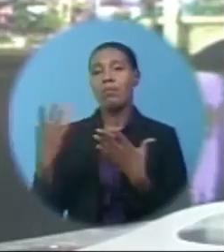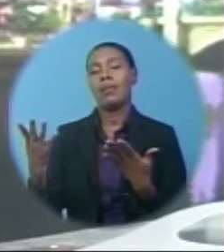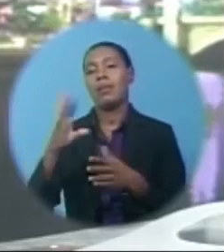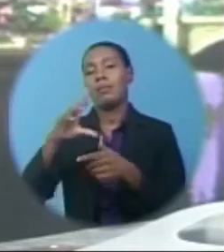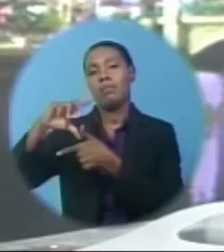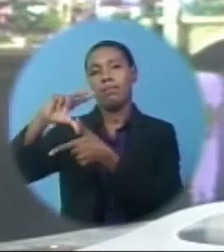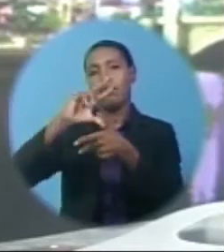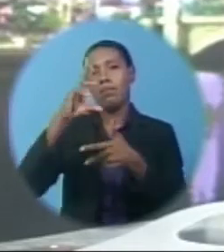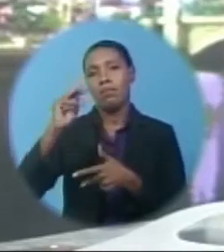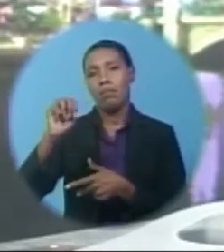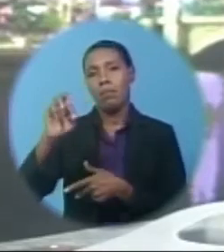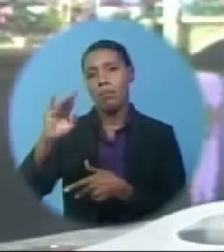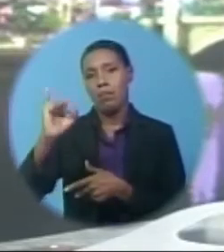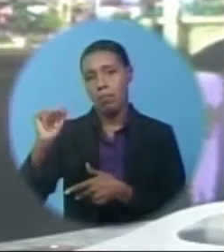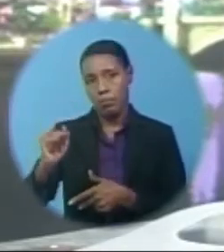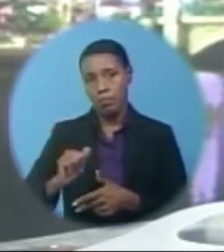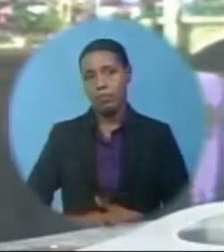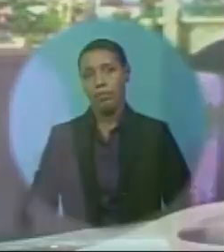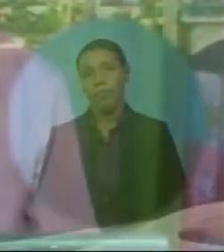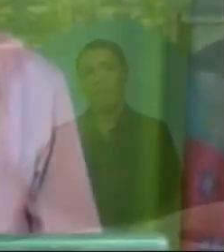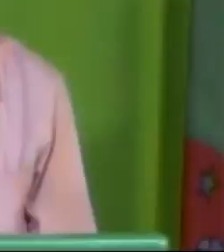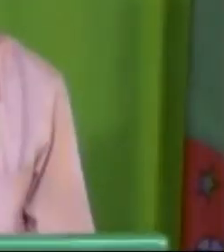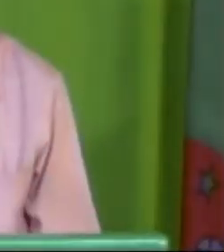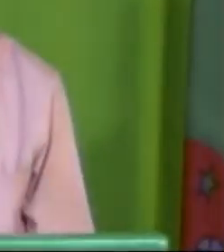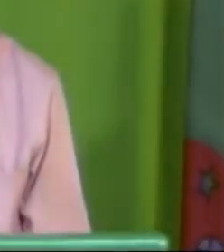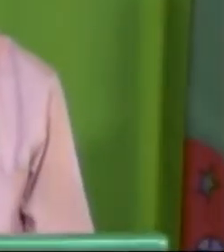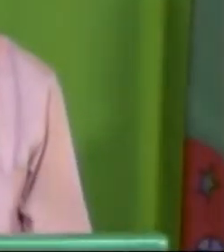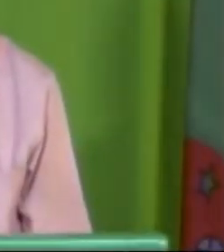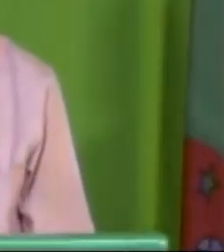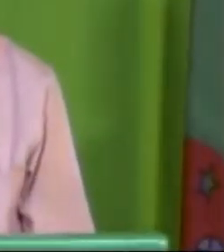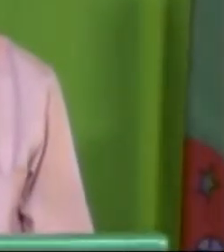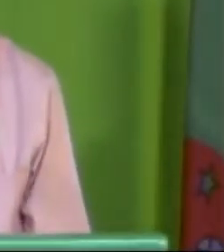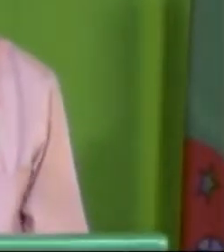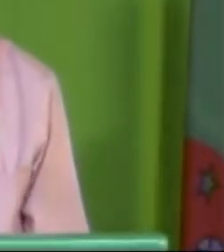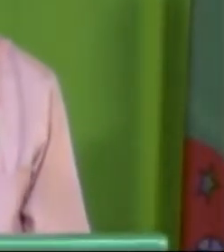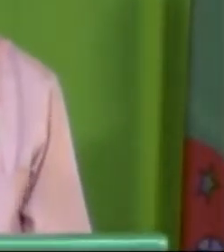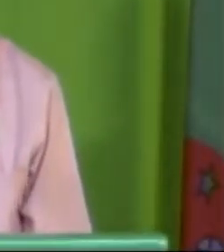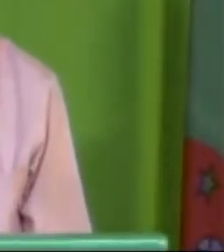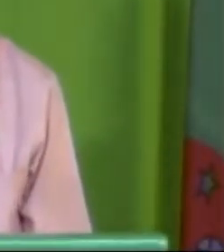Maria. The duties now have been reduced to